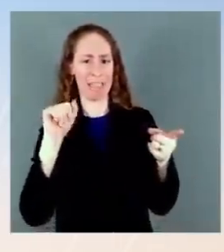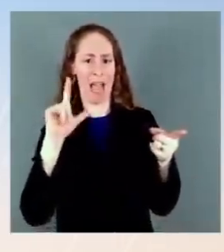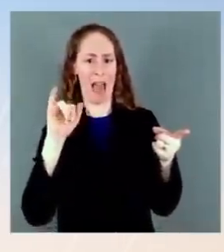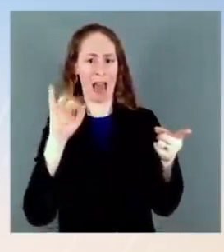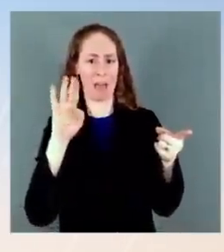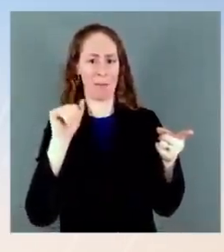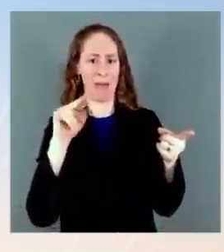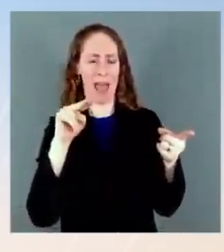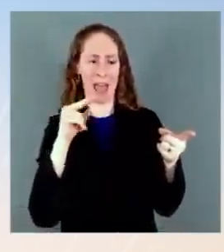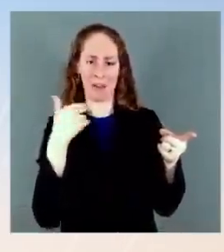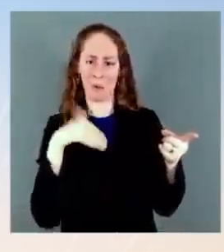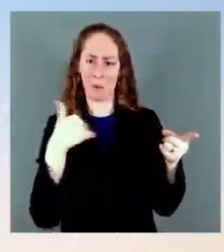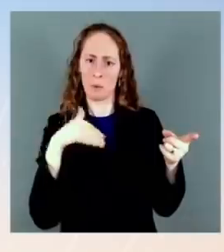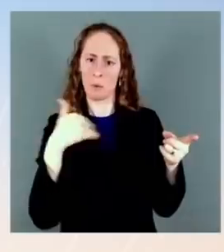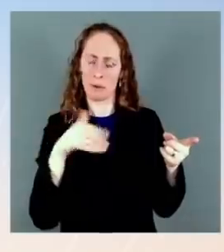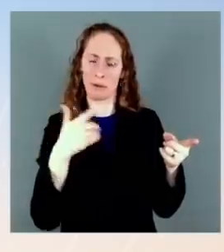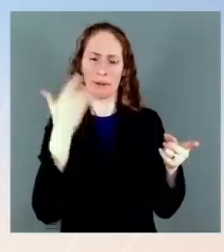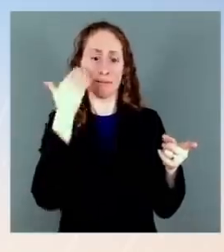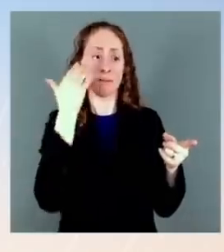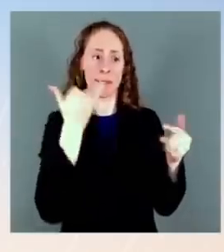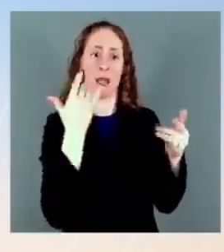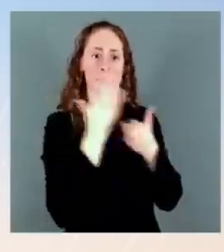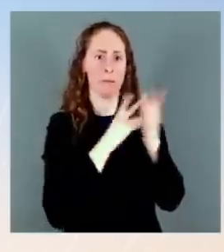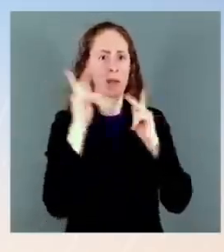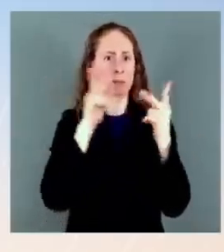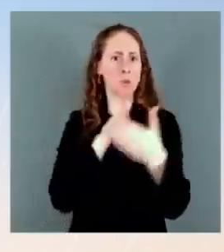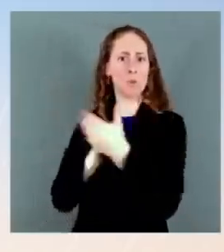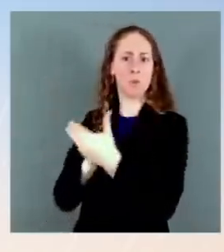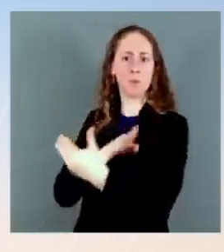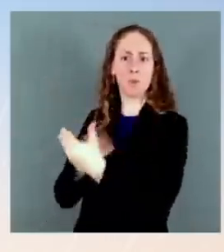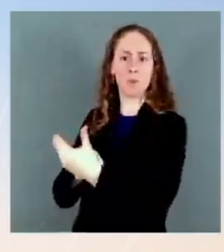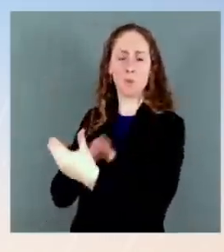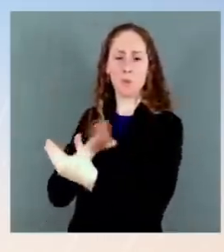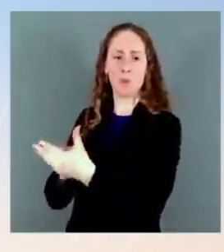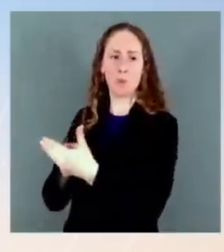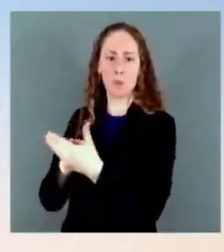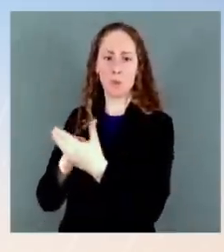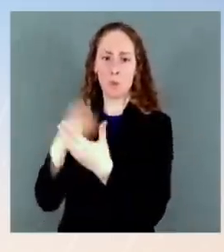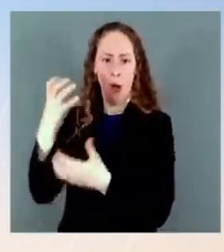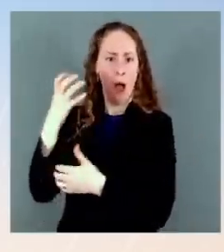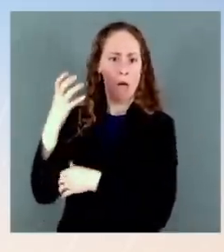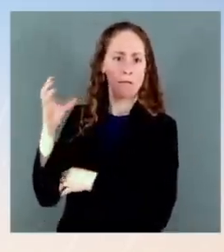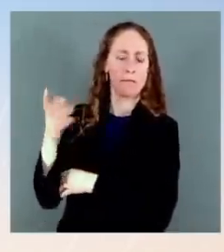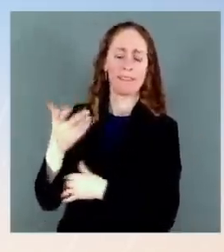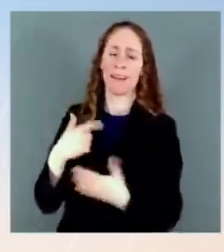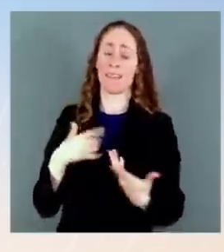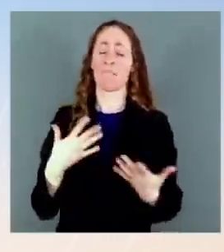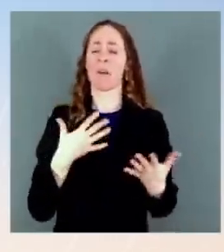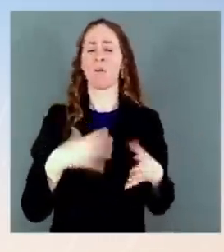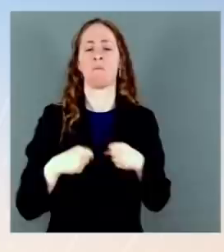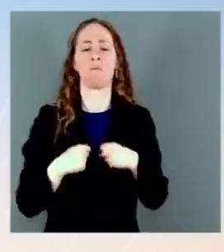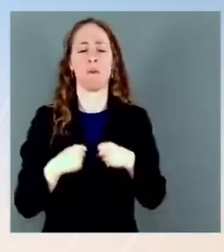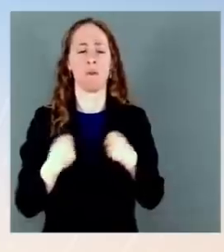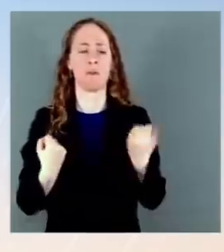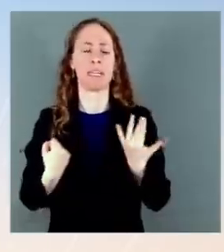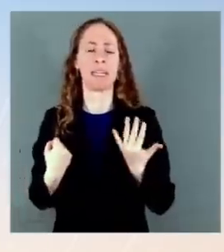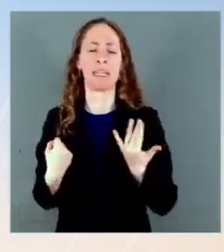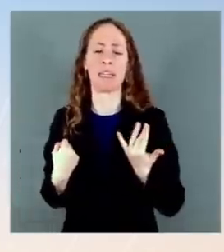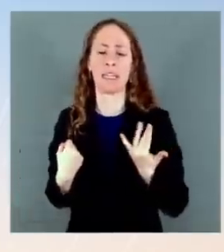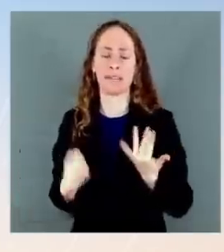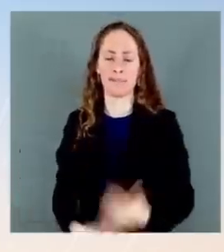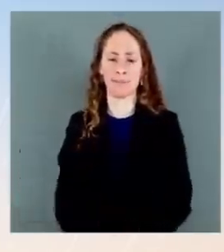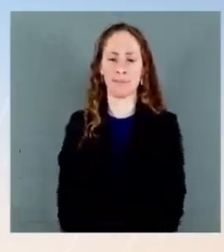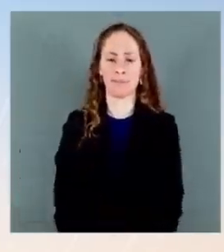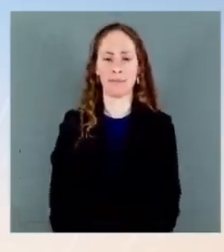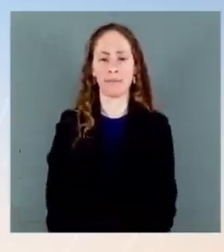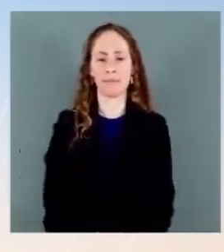funds through at least the end of the year and quite possibly longer. Second, the United States continues to face difficult fundamental questions about how it might be able to make reserve